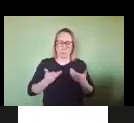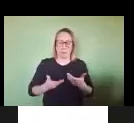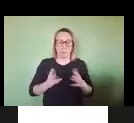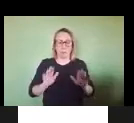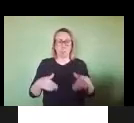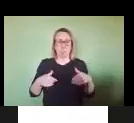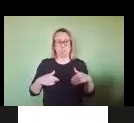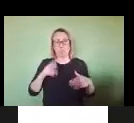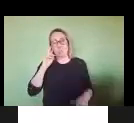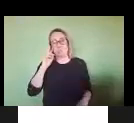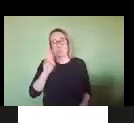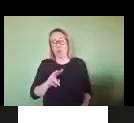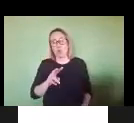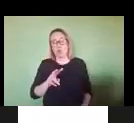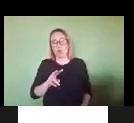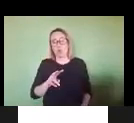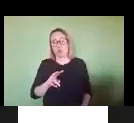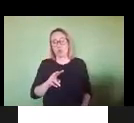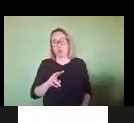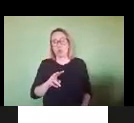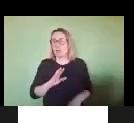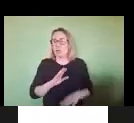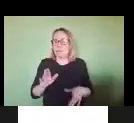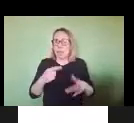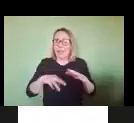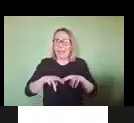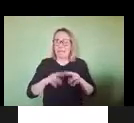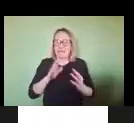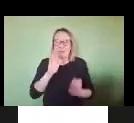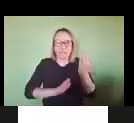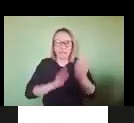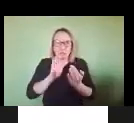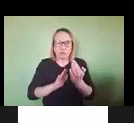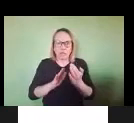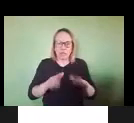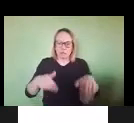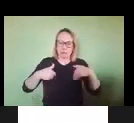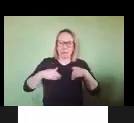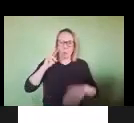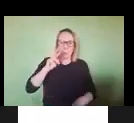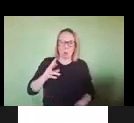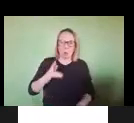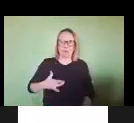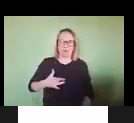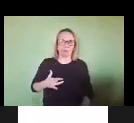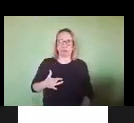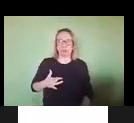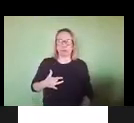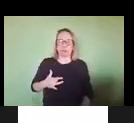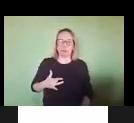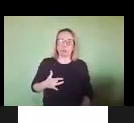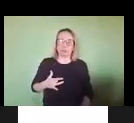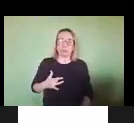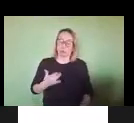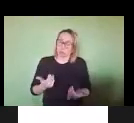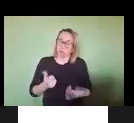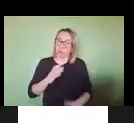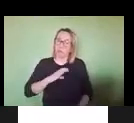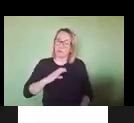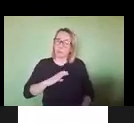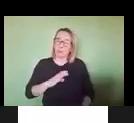maybe as obvious as if we were in a dance studio all together, so people could feel more comfortable. Also